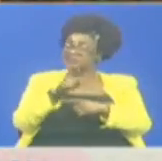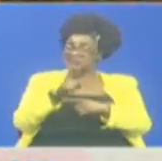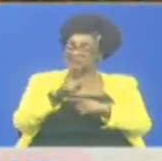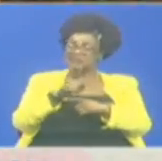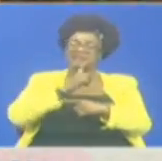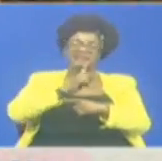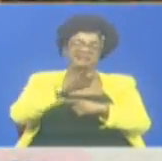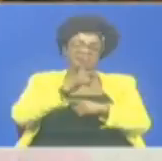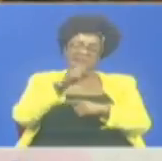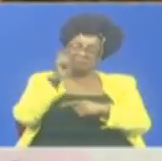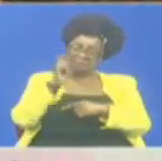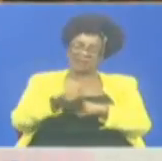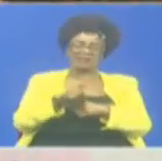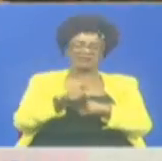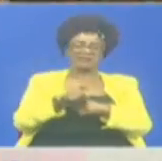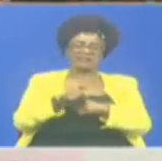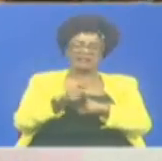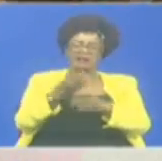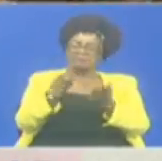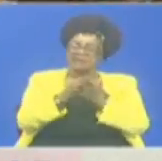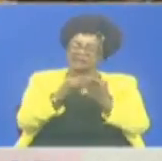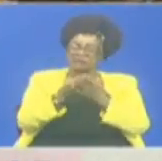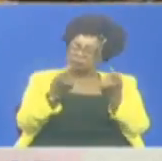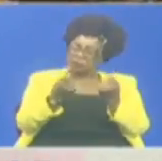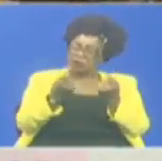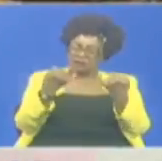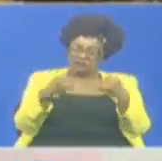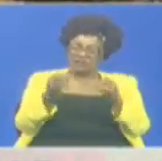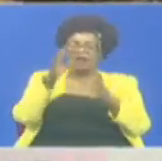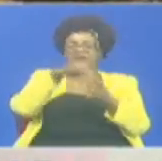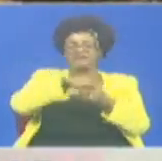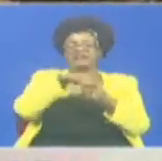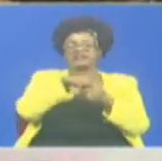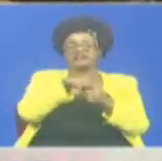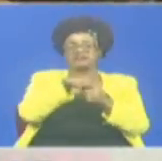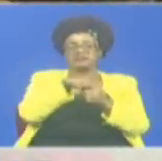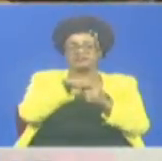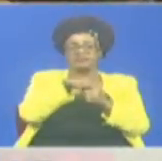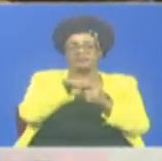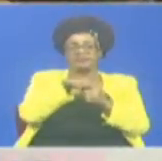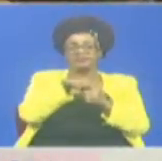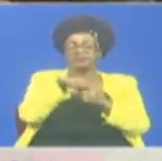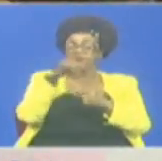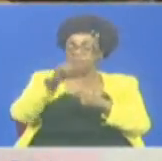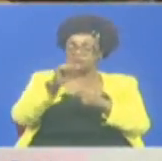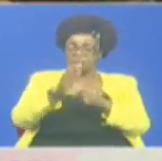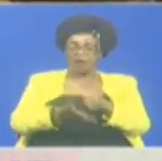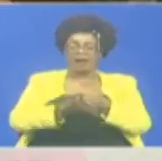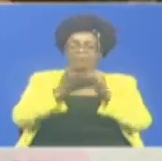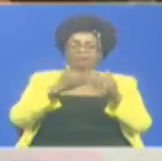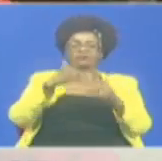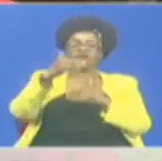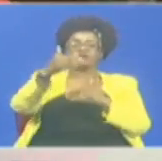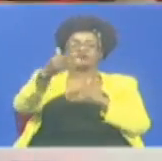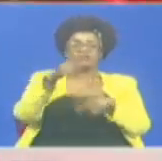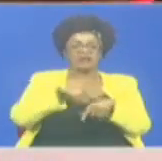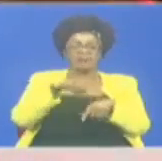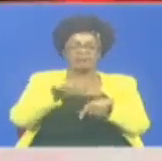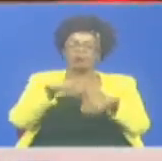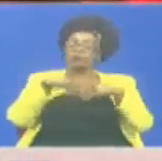unapata kidogo, jaribu kuinvest. Wajaribu kuinvest. Itakuja kuwasaidia baadaye wakati watakuwa